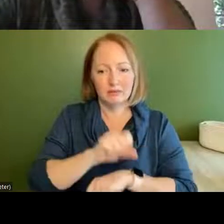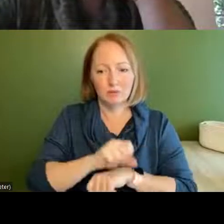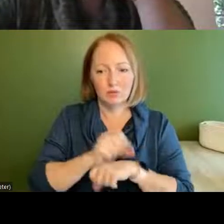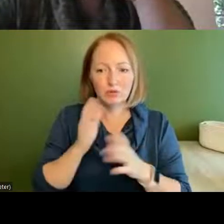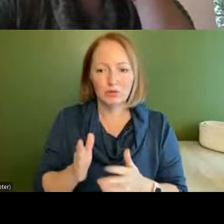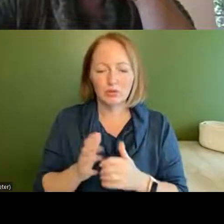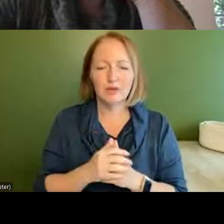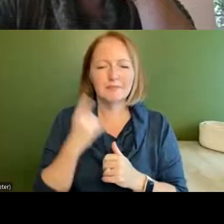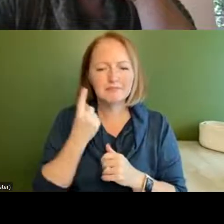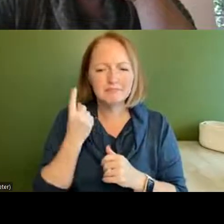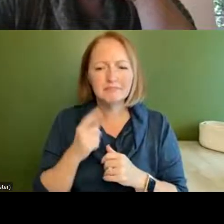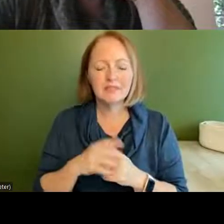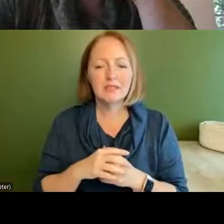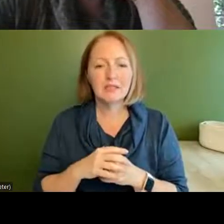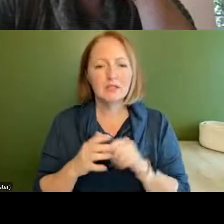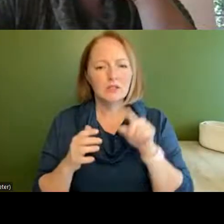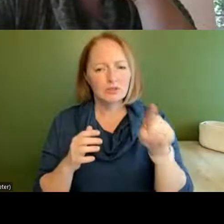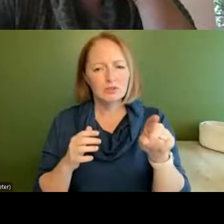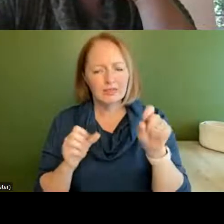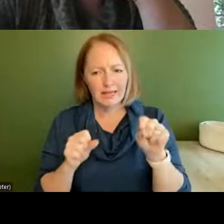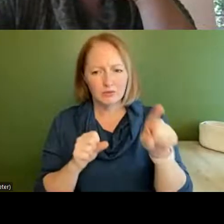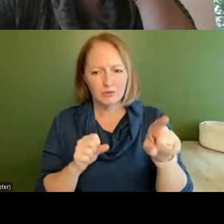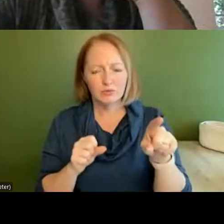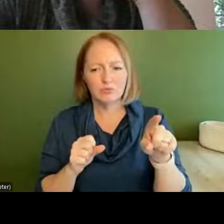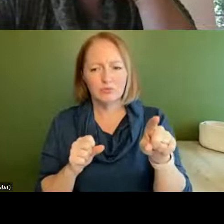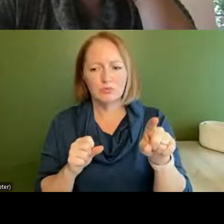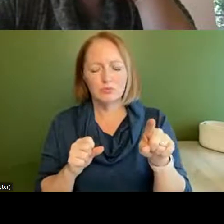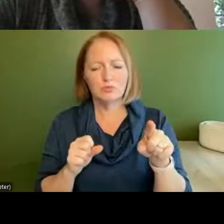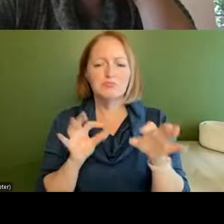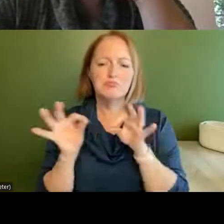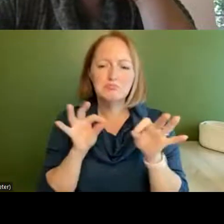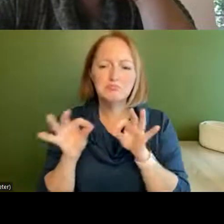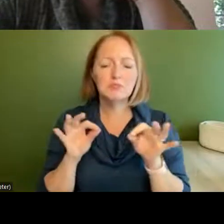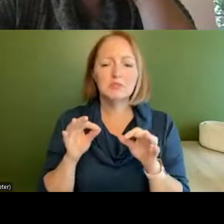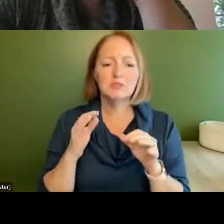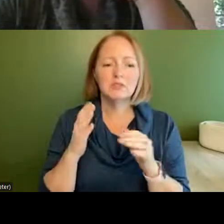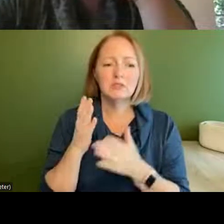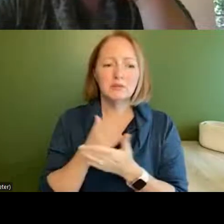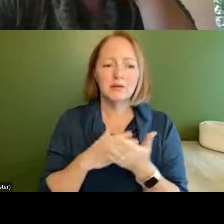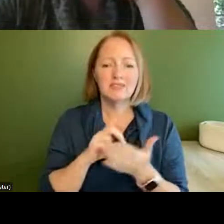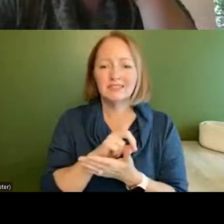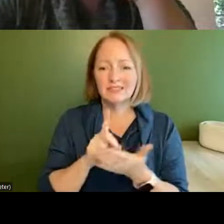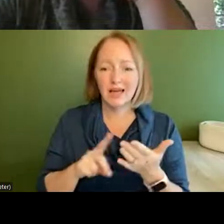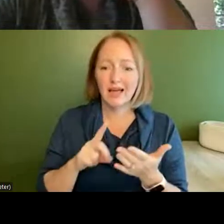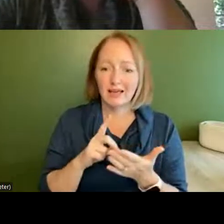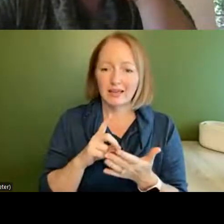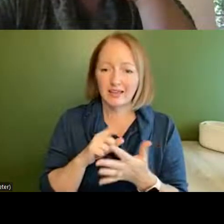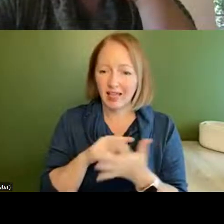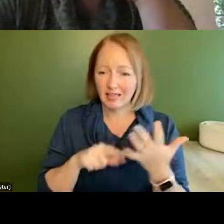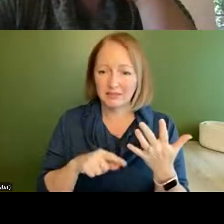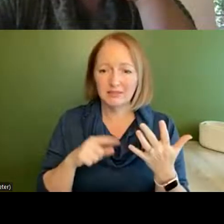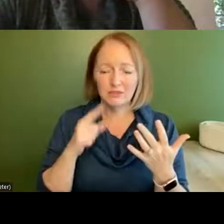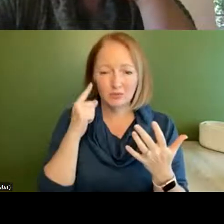So I was wondering if you could talk about some of the design elements that you think would